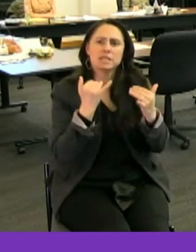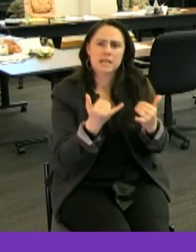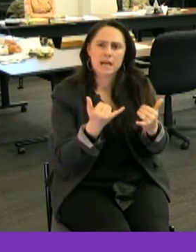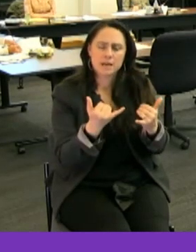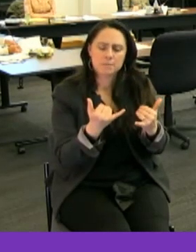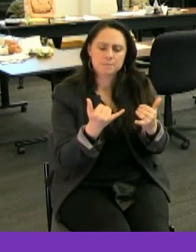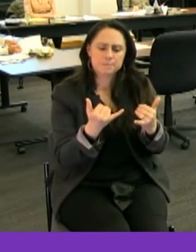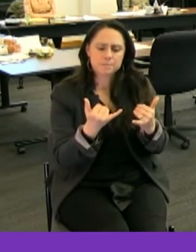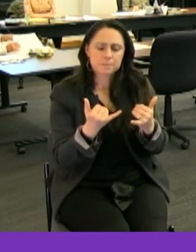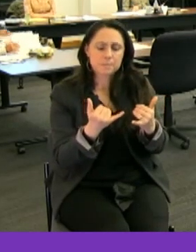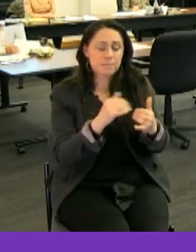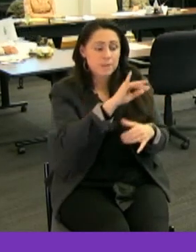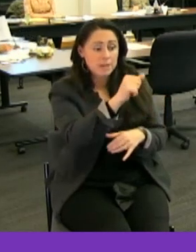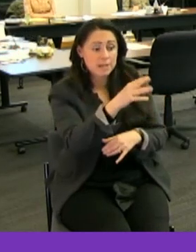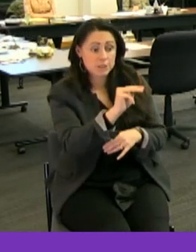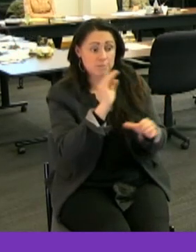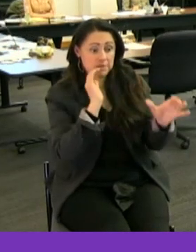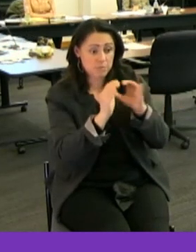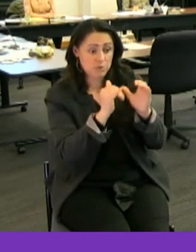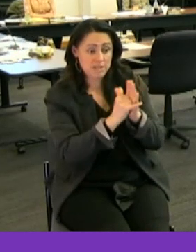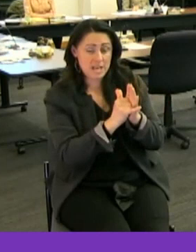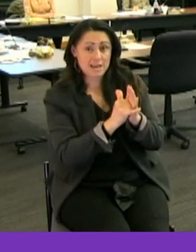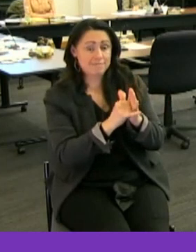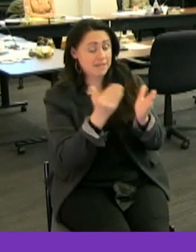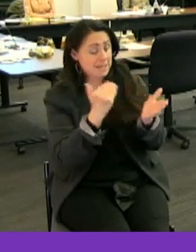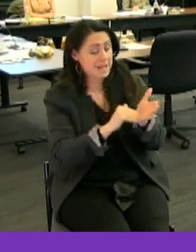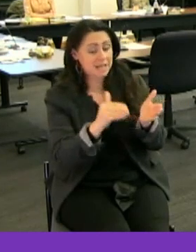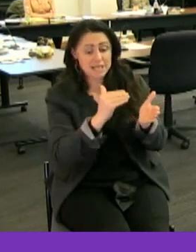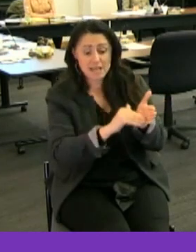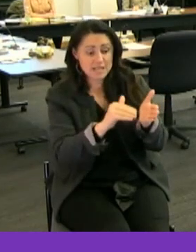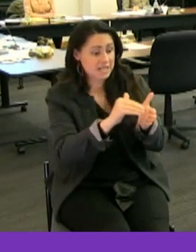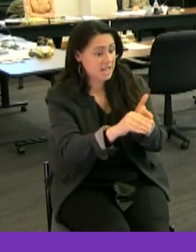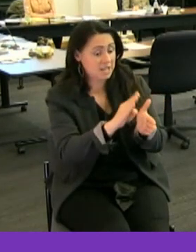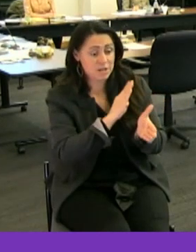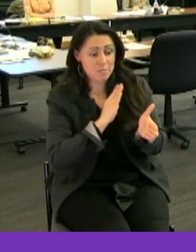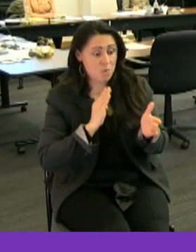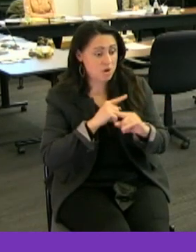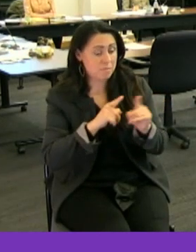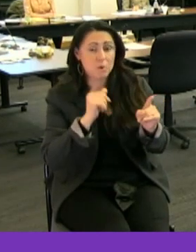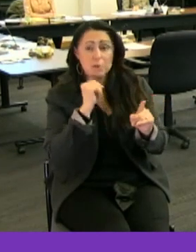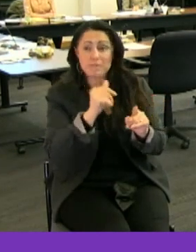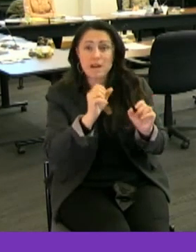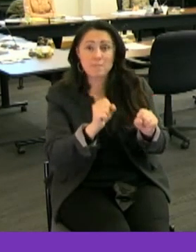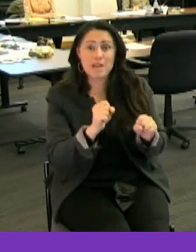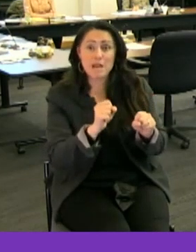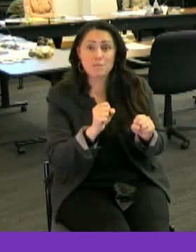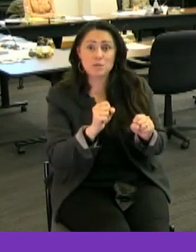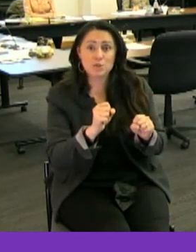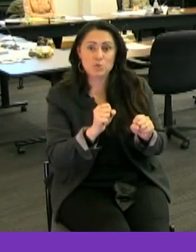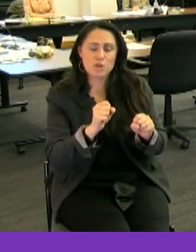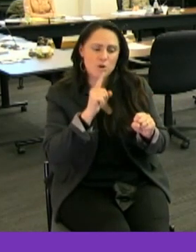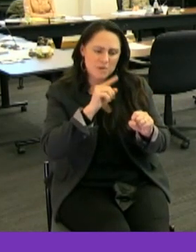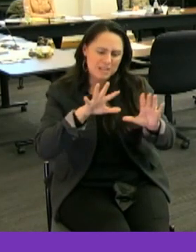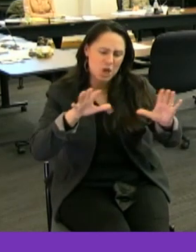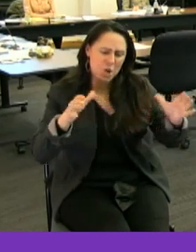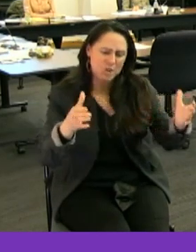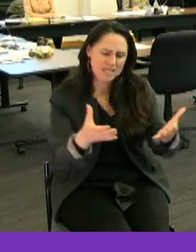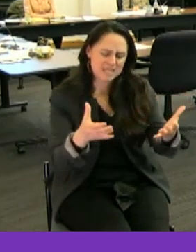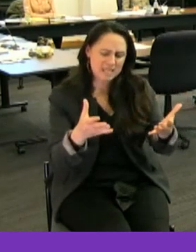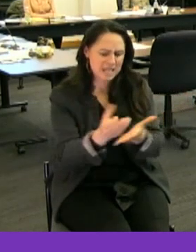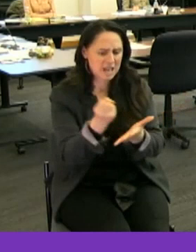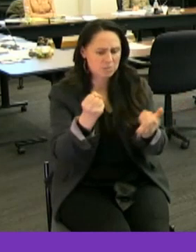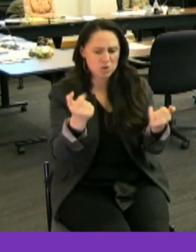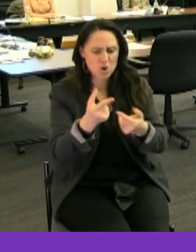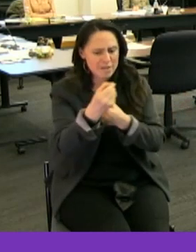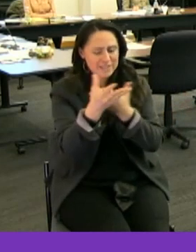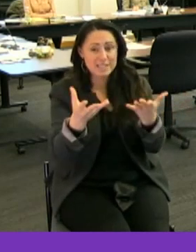although Jim has communicated this time after time to the board, but we have not been able to holistically capture all the data.